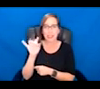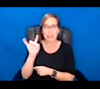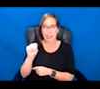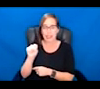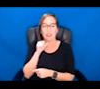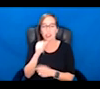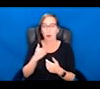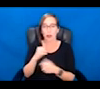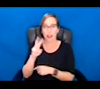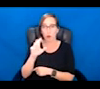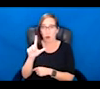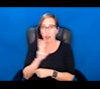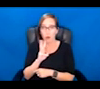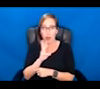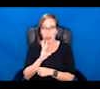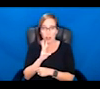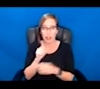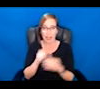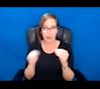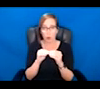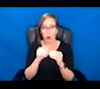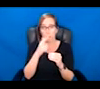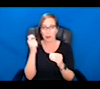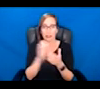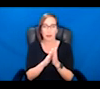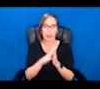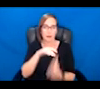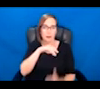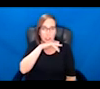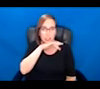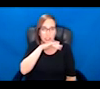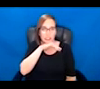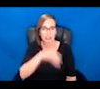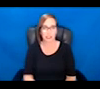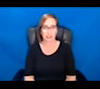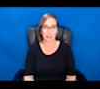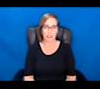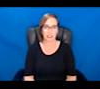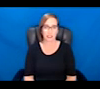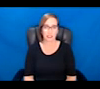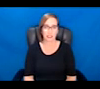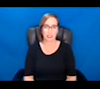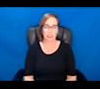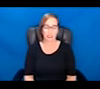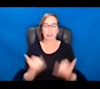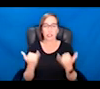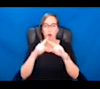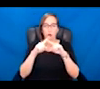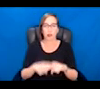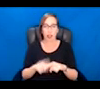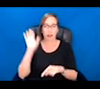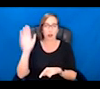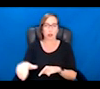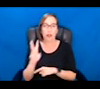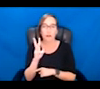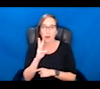well water that they were using before because it got contaminated and never was remediated. So they rely solely on bottled water